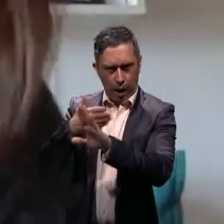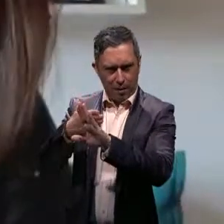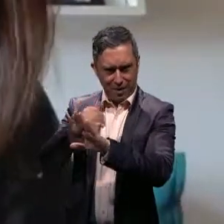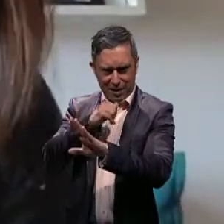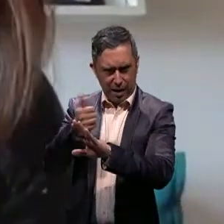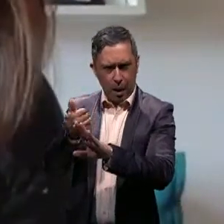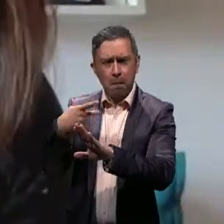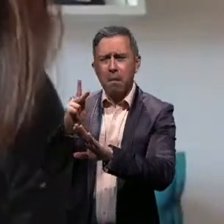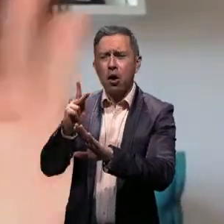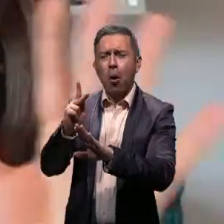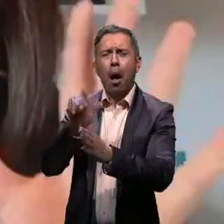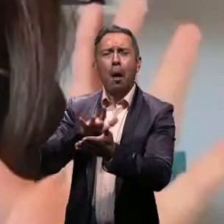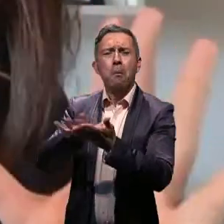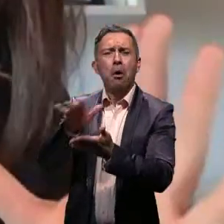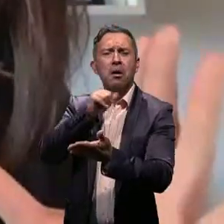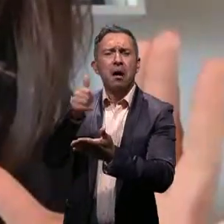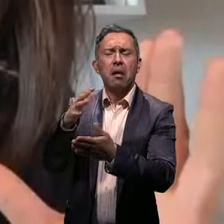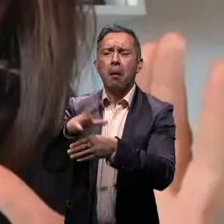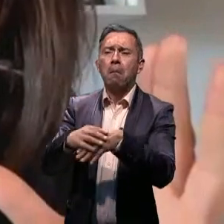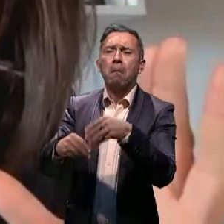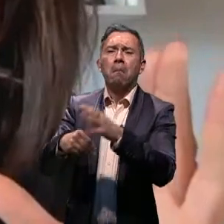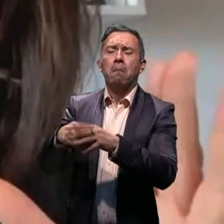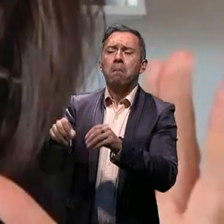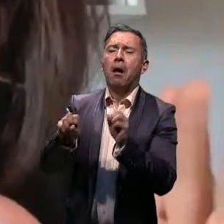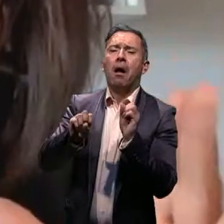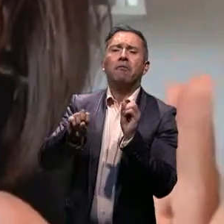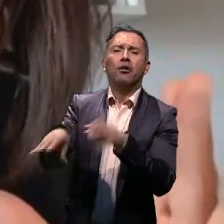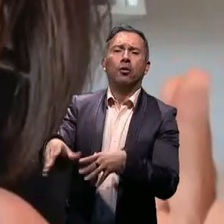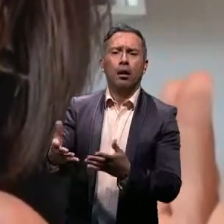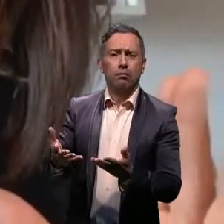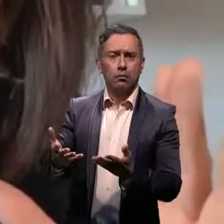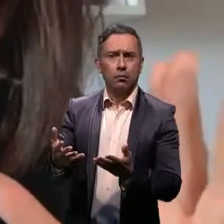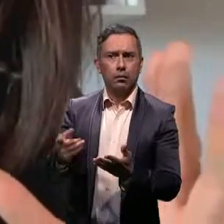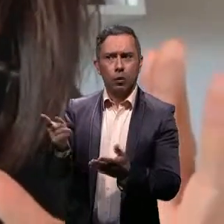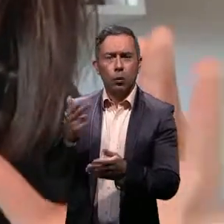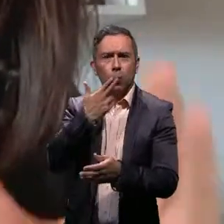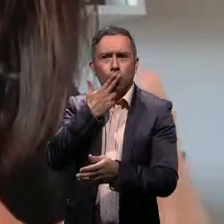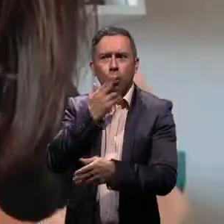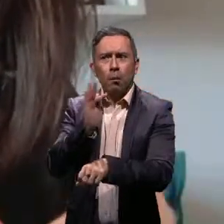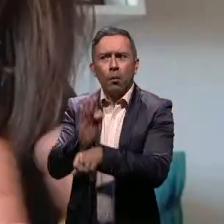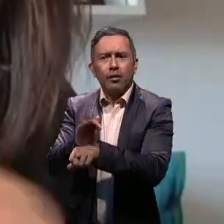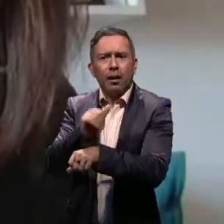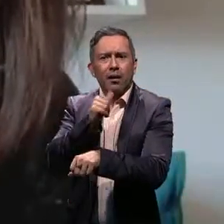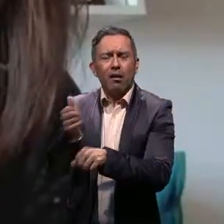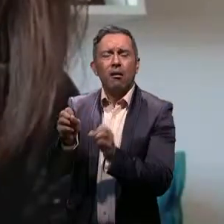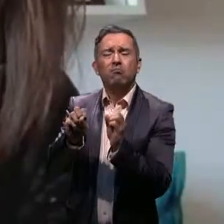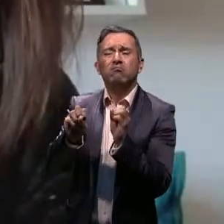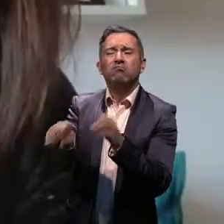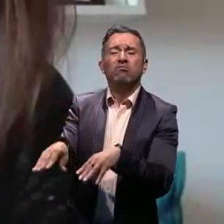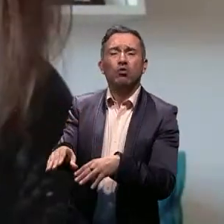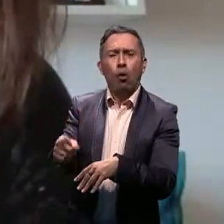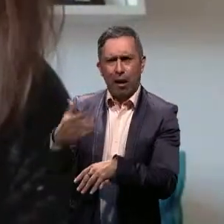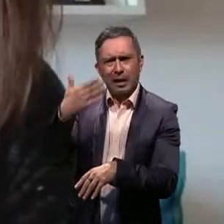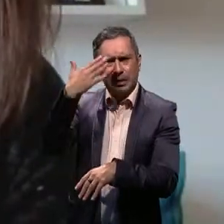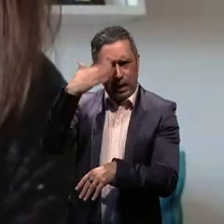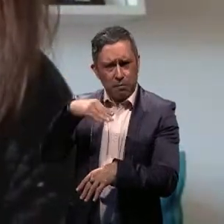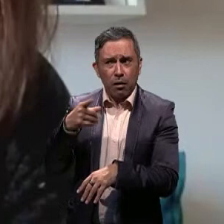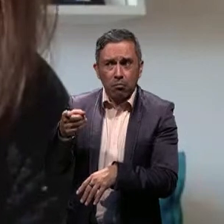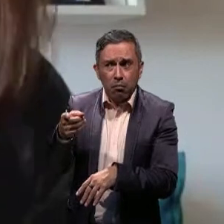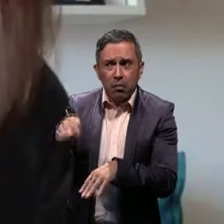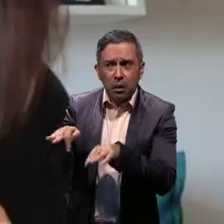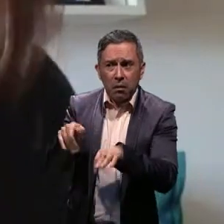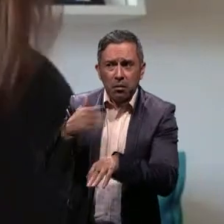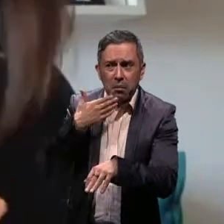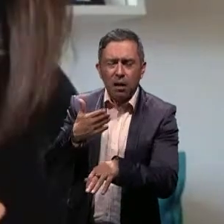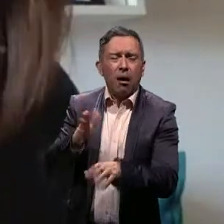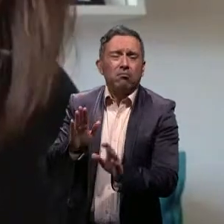he abandons the authority. So they are not protecting the authority. And if they know that they are